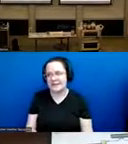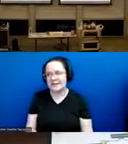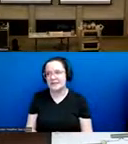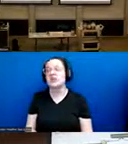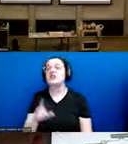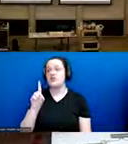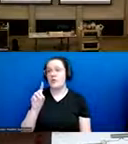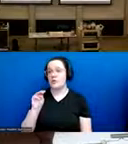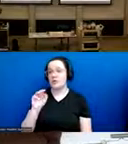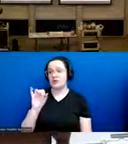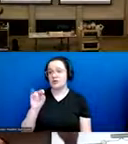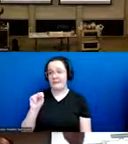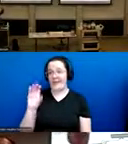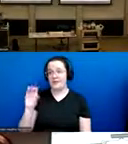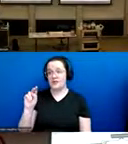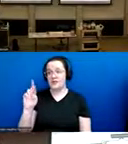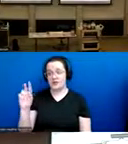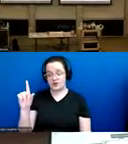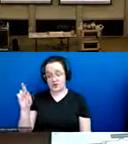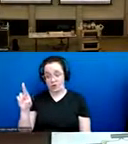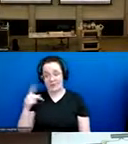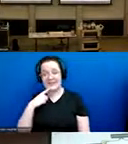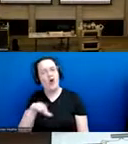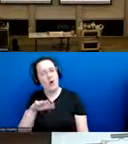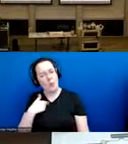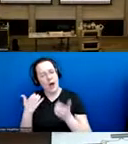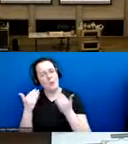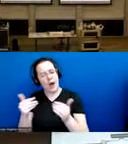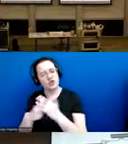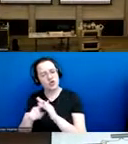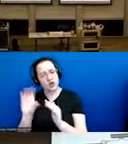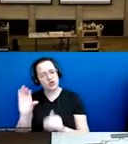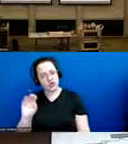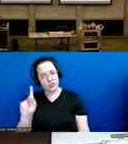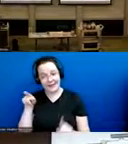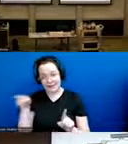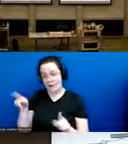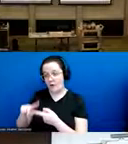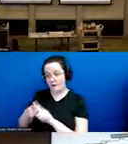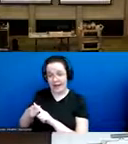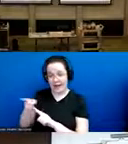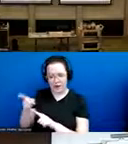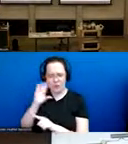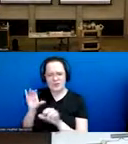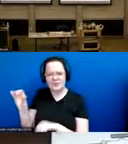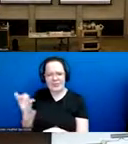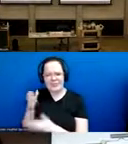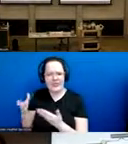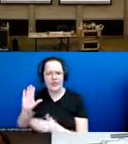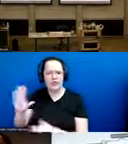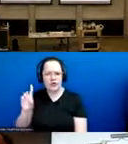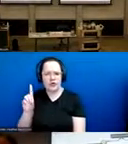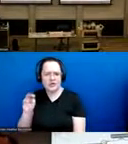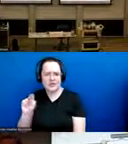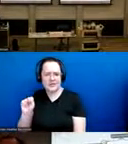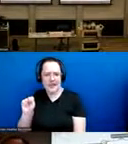controller and says, hey, I want to start a Zoom link. And then your friend is going to do the same thing to the domain controller. By the way, these domain controllers are in